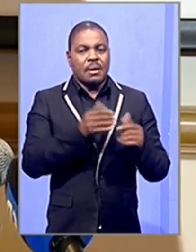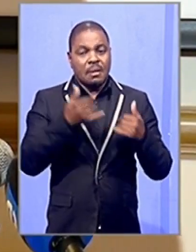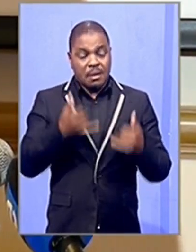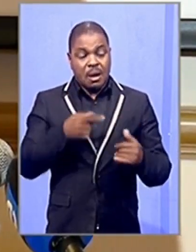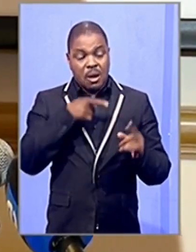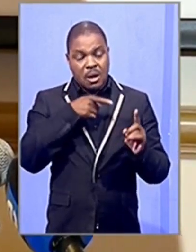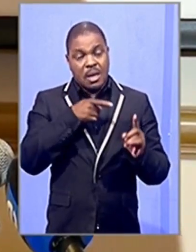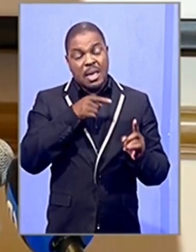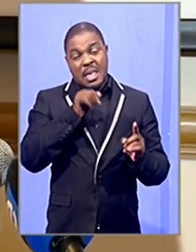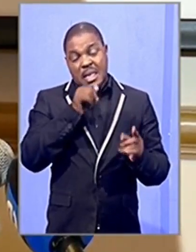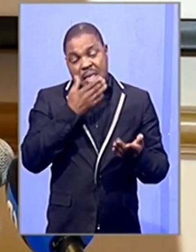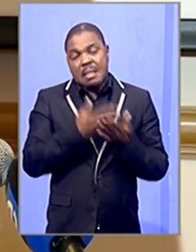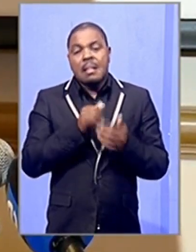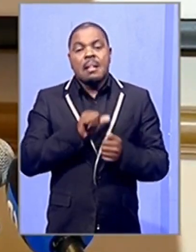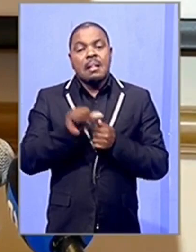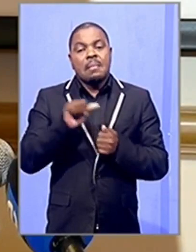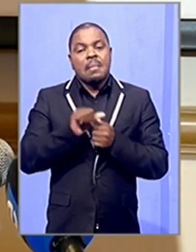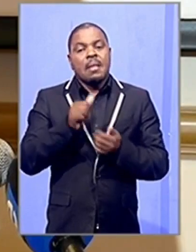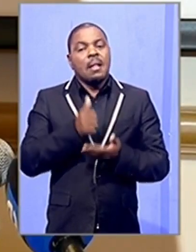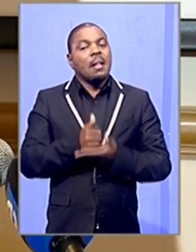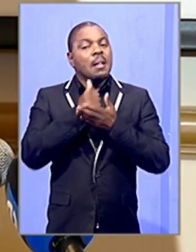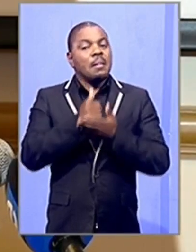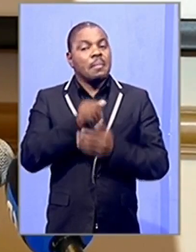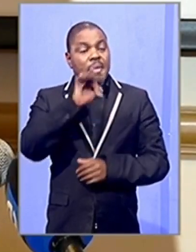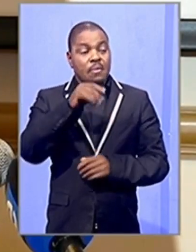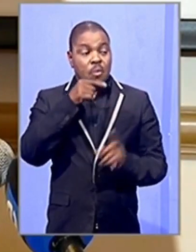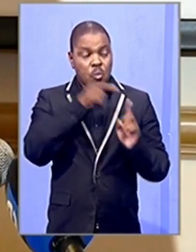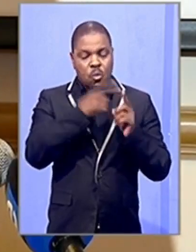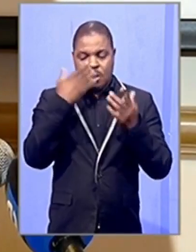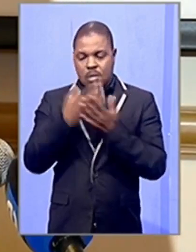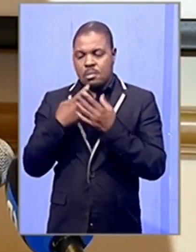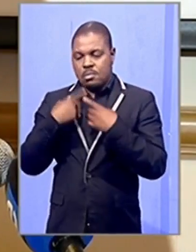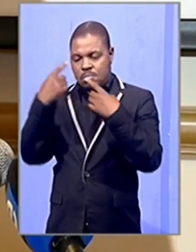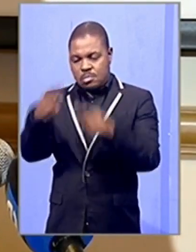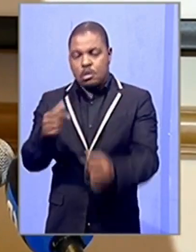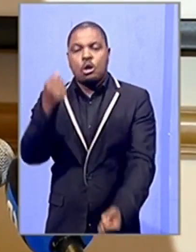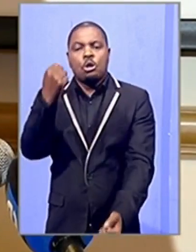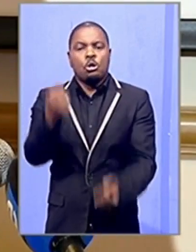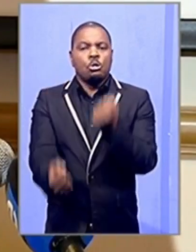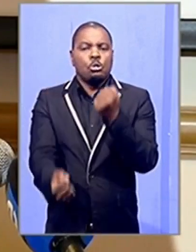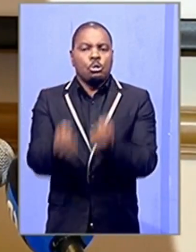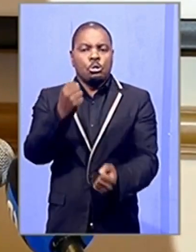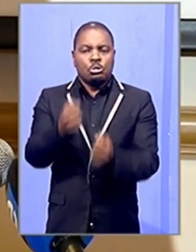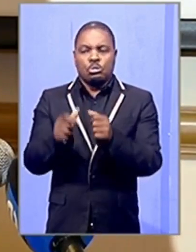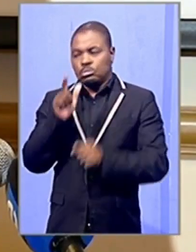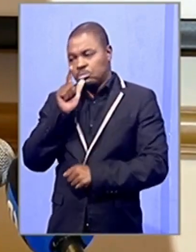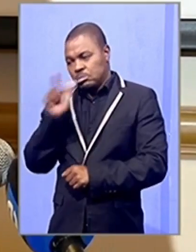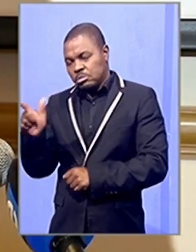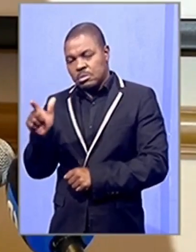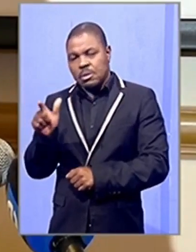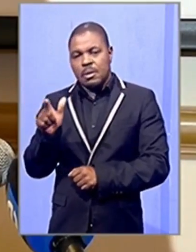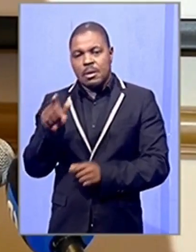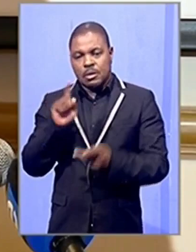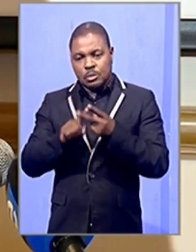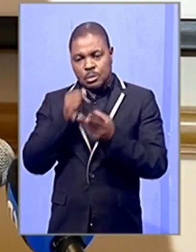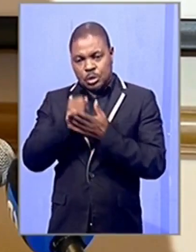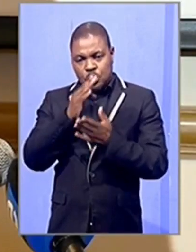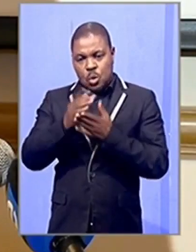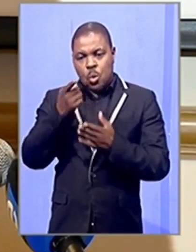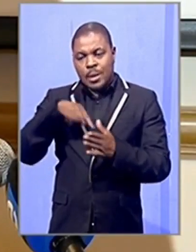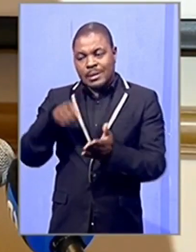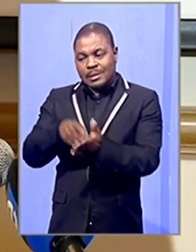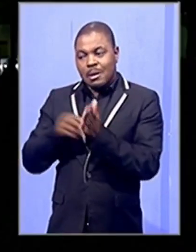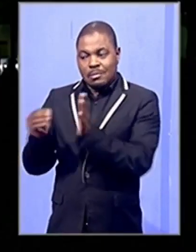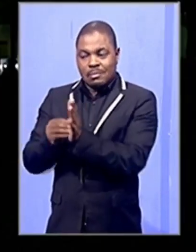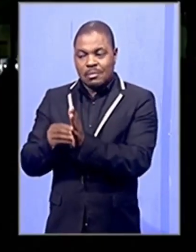help if he tells those people in court not to oppose this demand we are